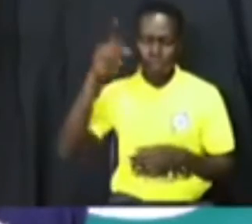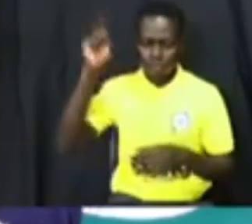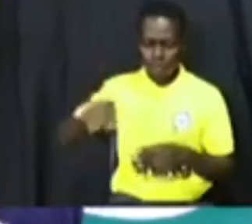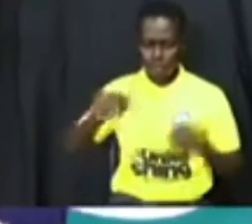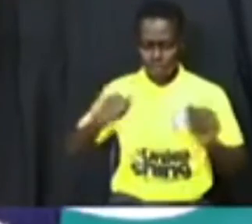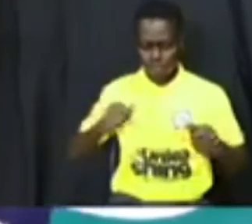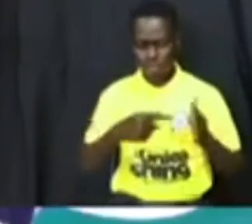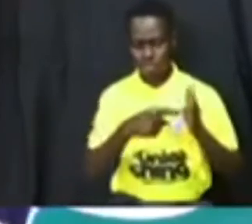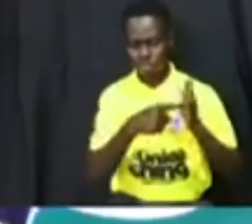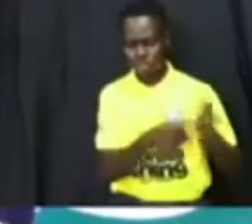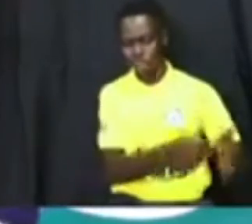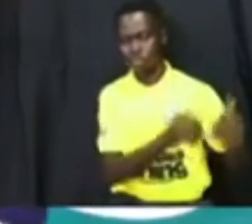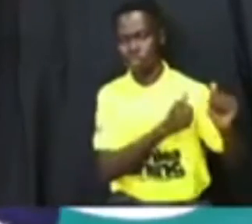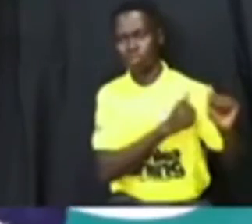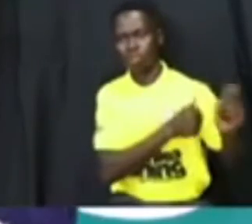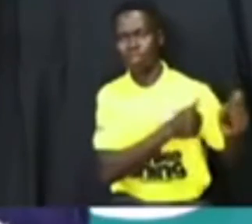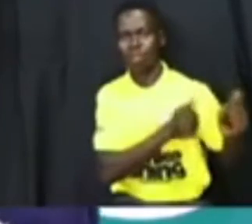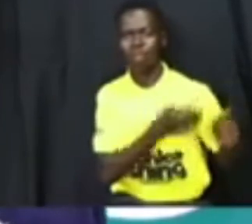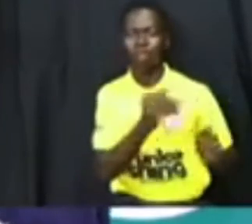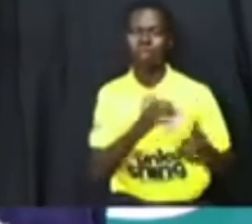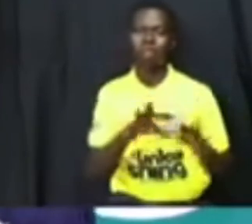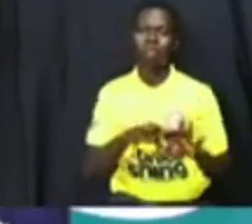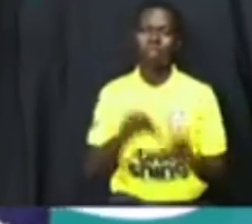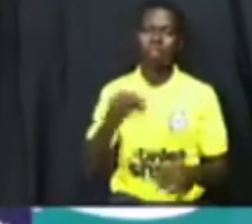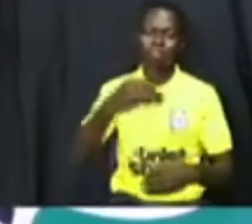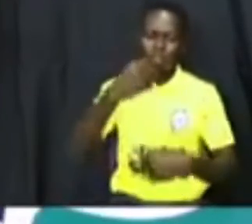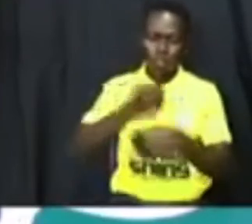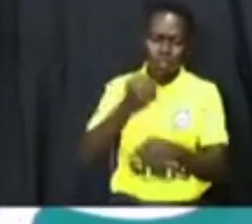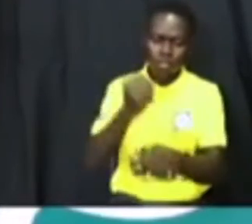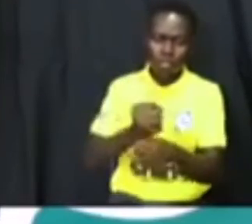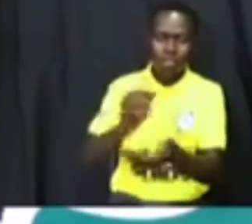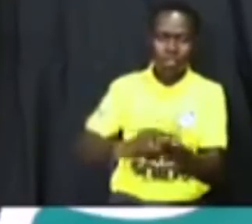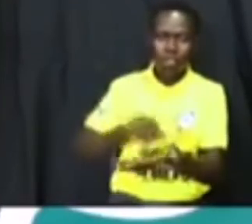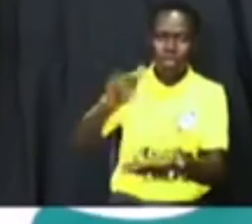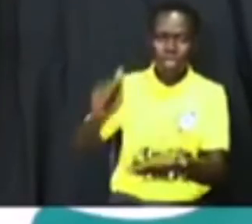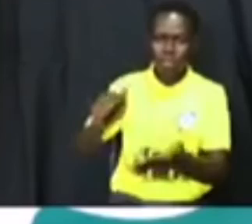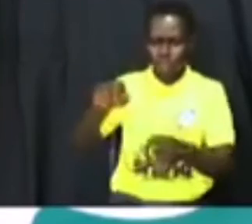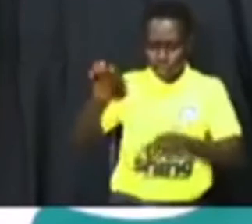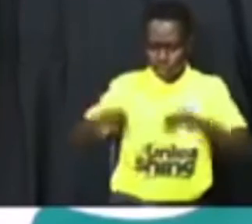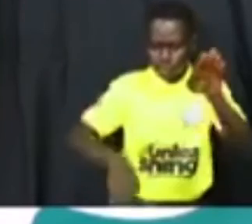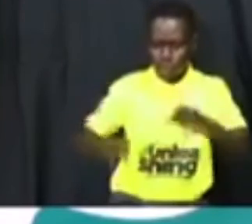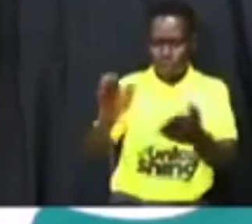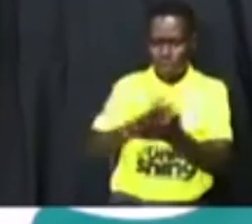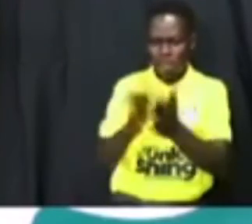the Spirit. It makes the believer balanced.